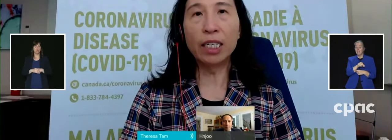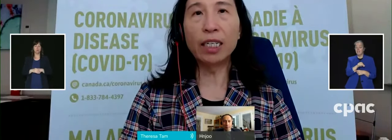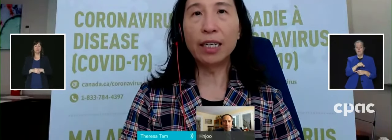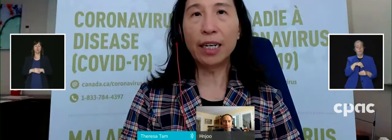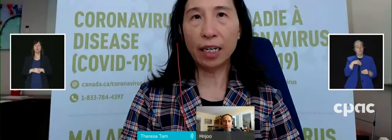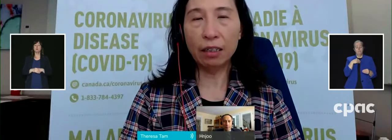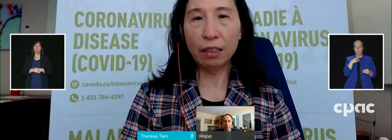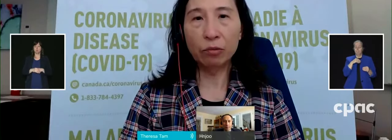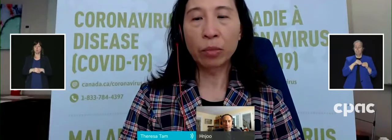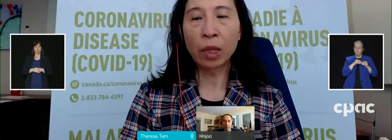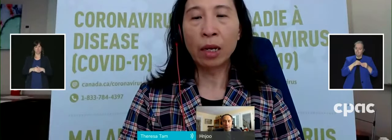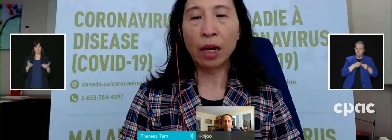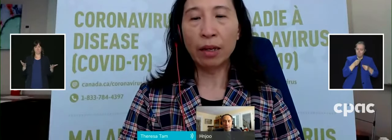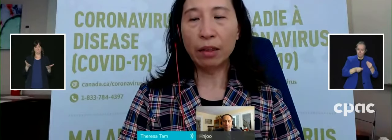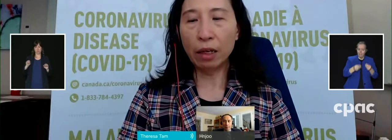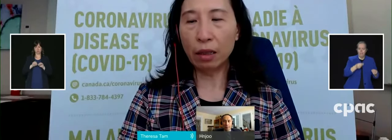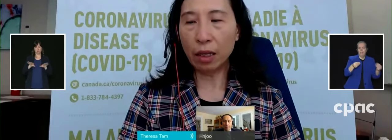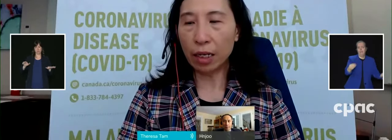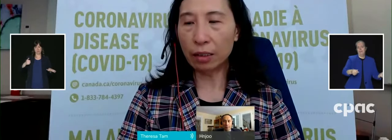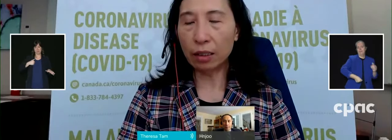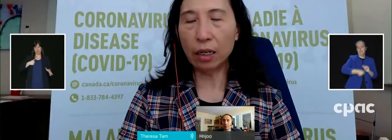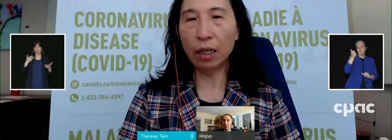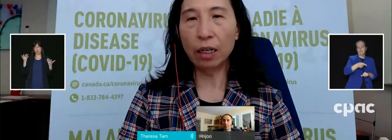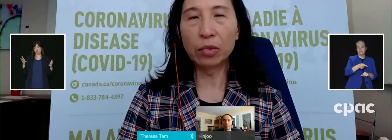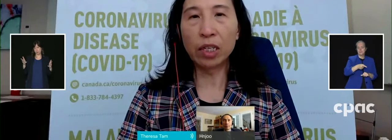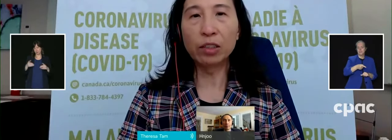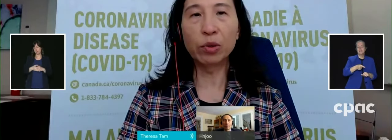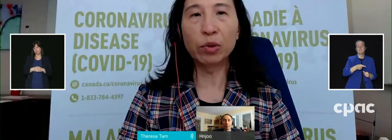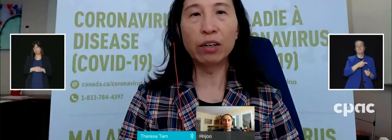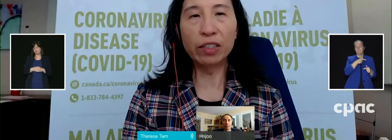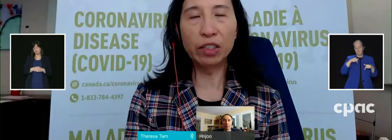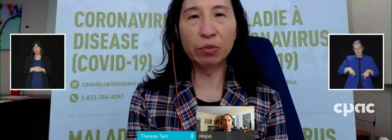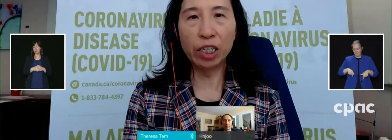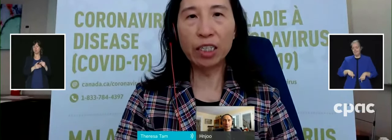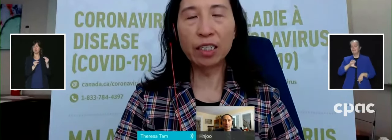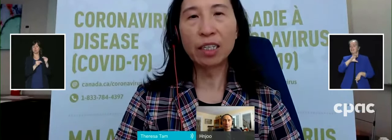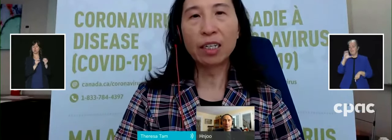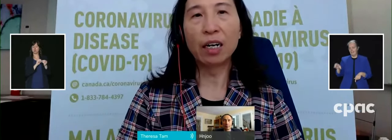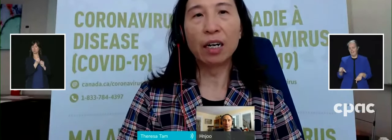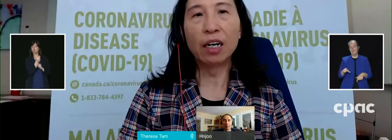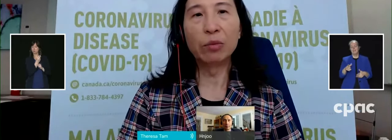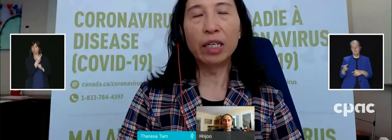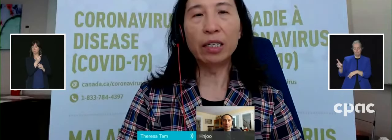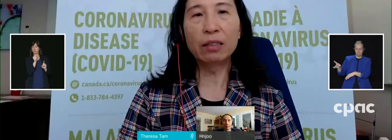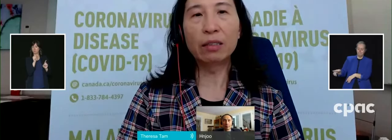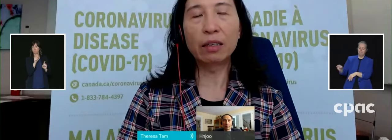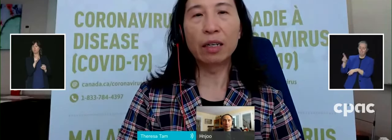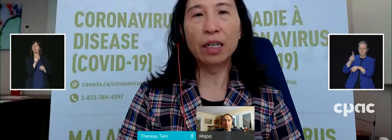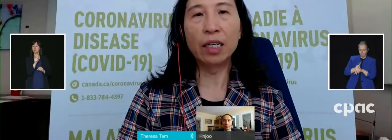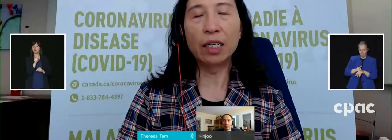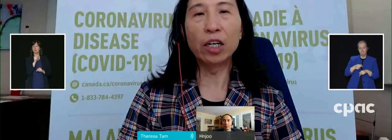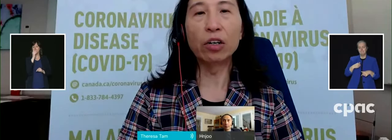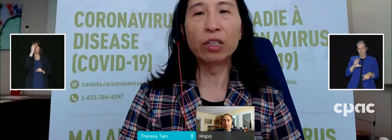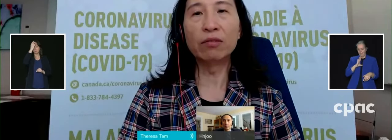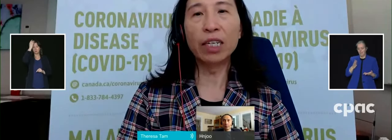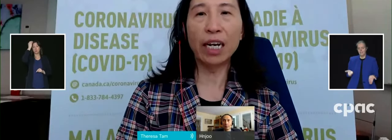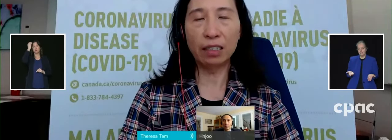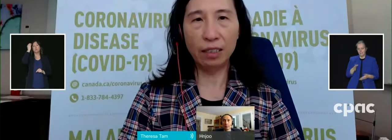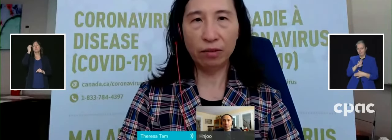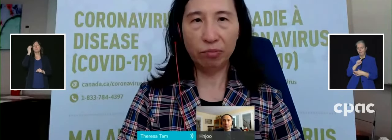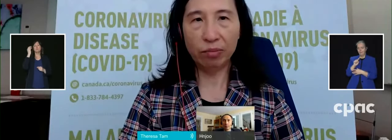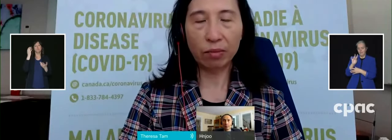is already in Canada, I think that slide 12, as you put it, is a